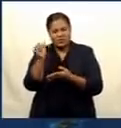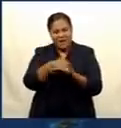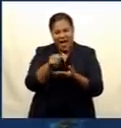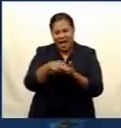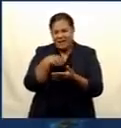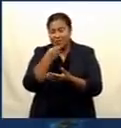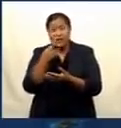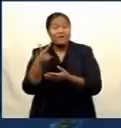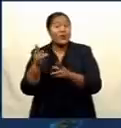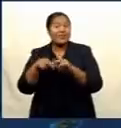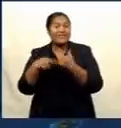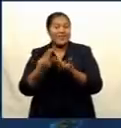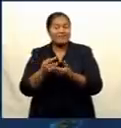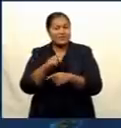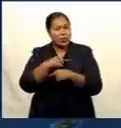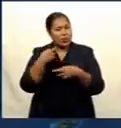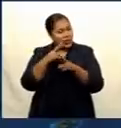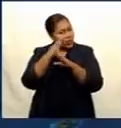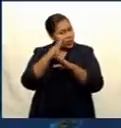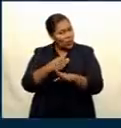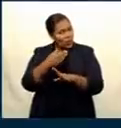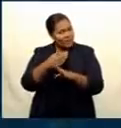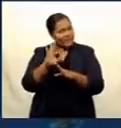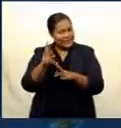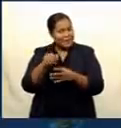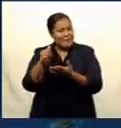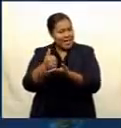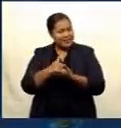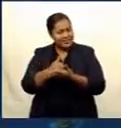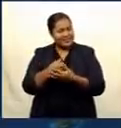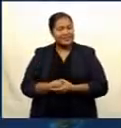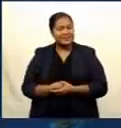for the family, we are hoping for some help.